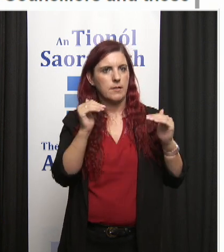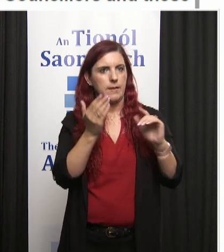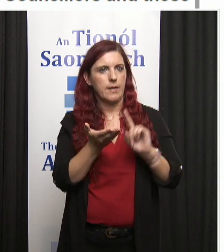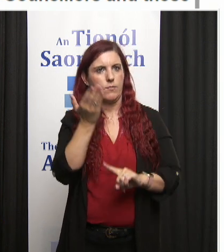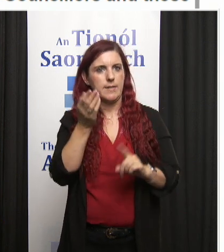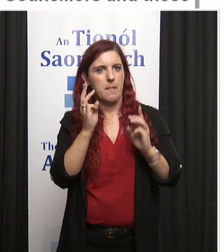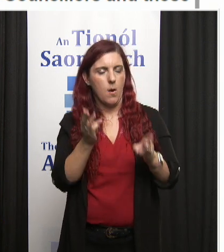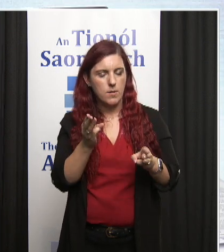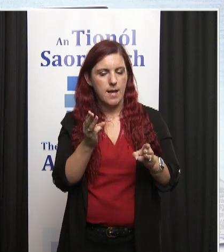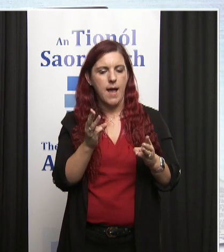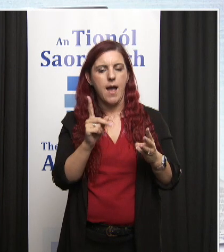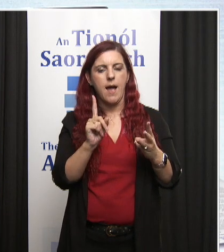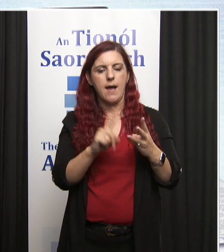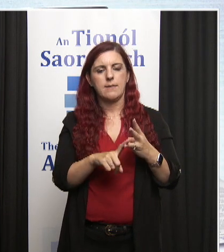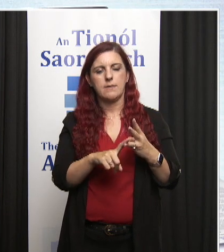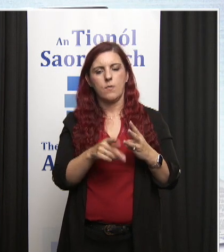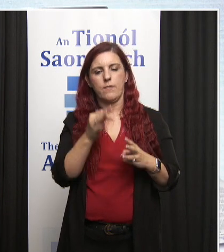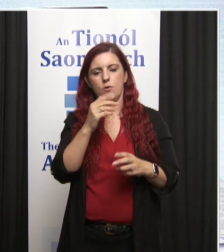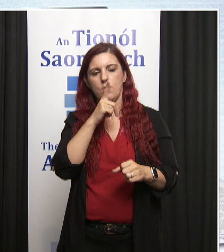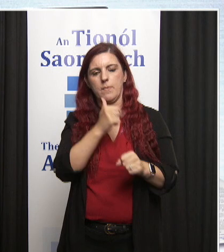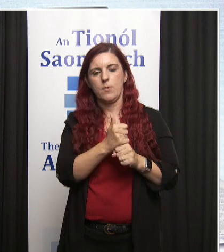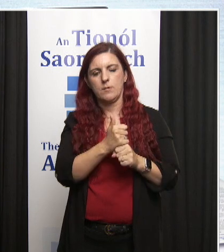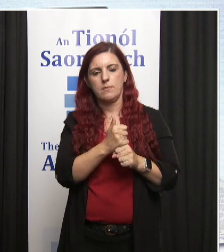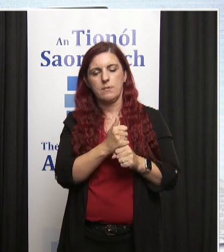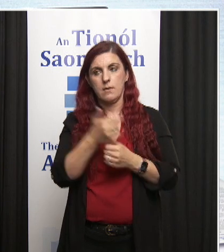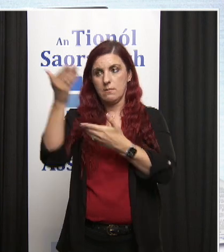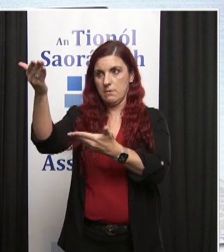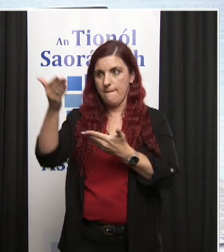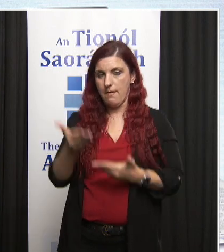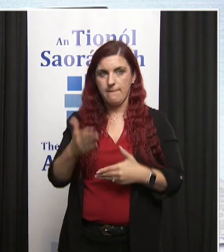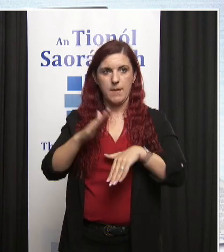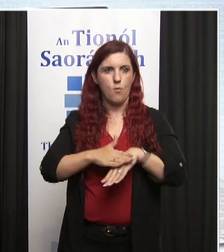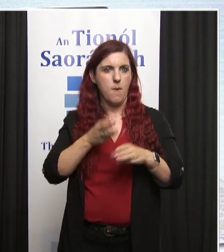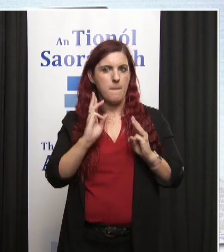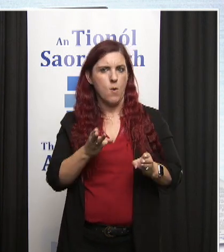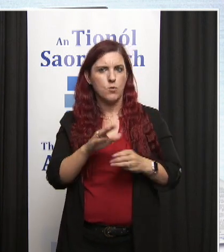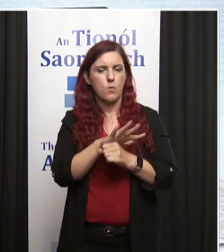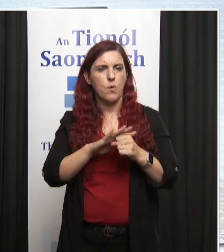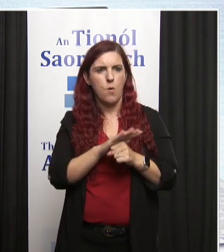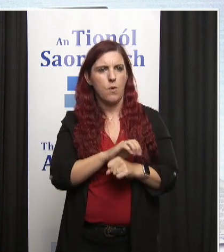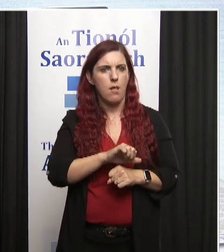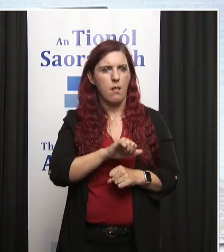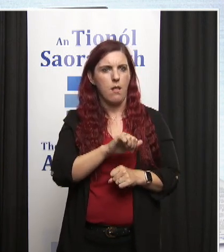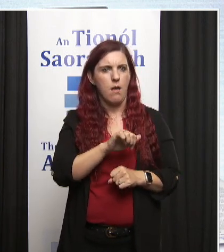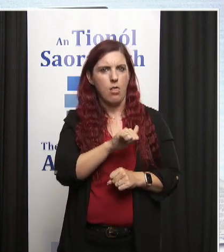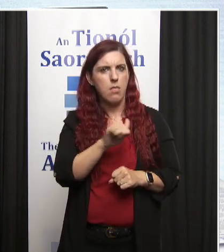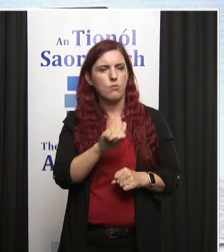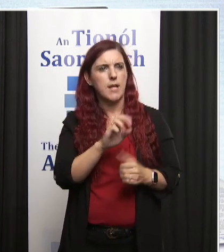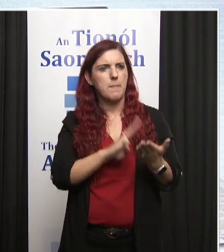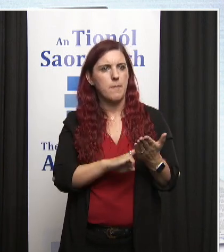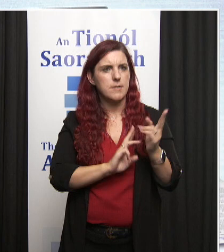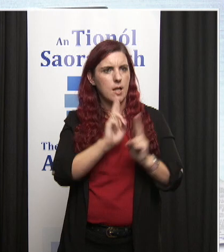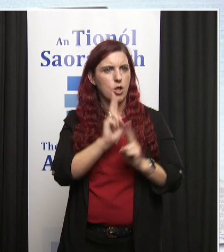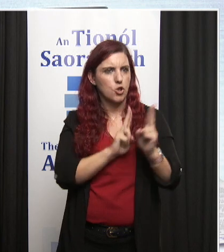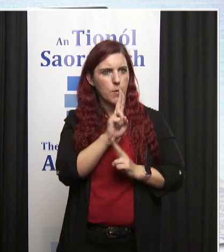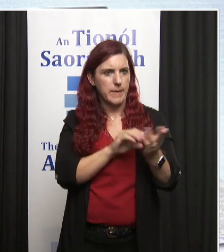their powers. So if we are talking about devolving more powers to local authorities, then the time they should be spending